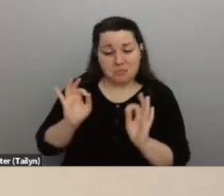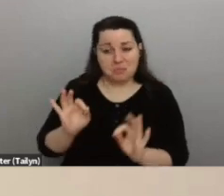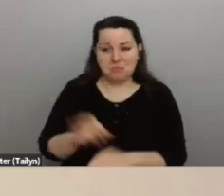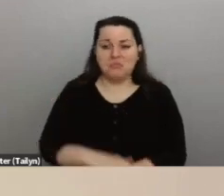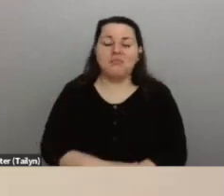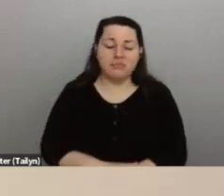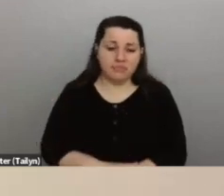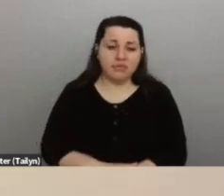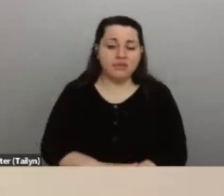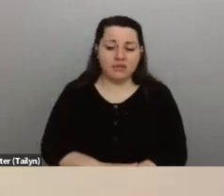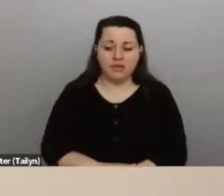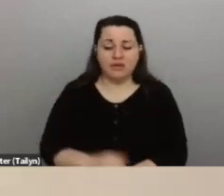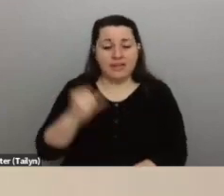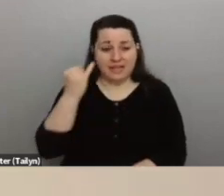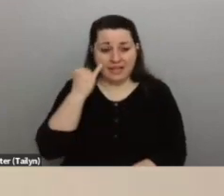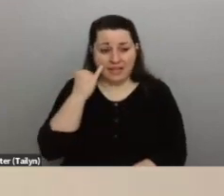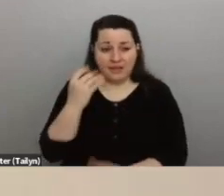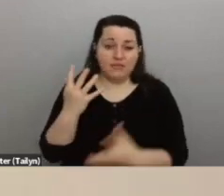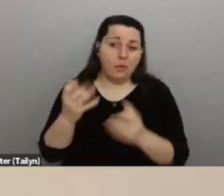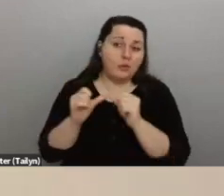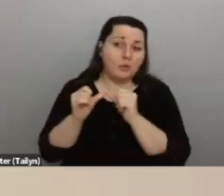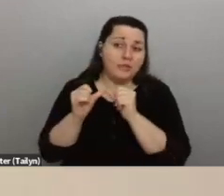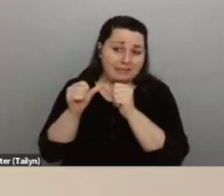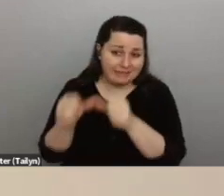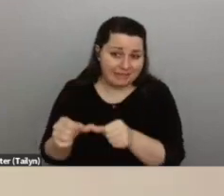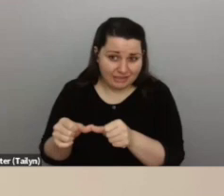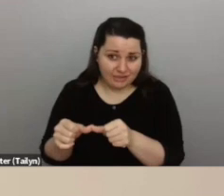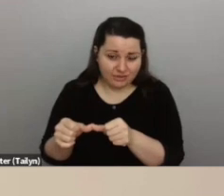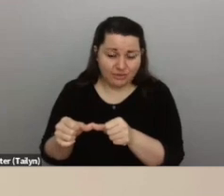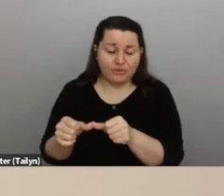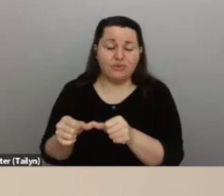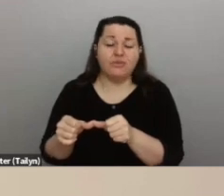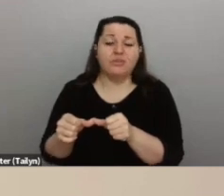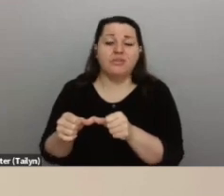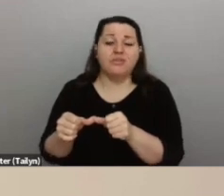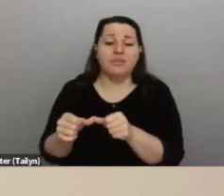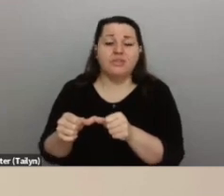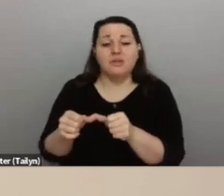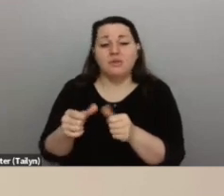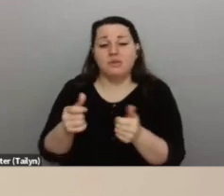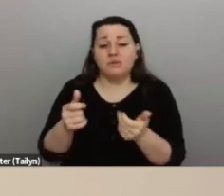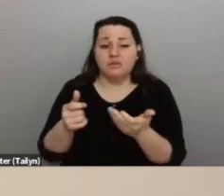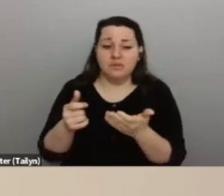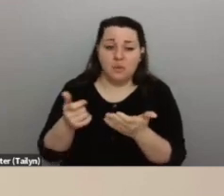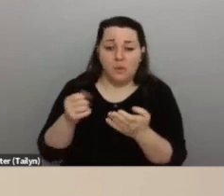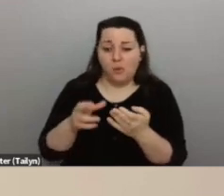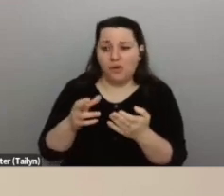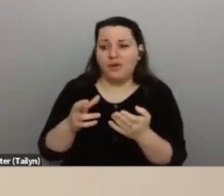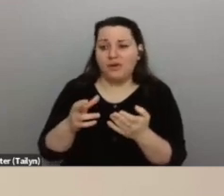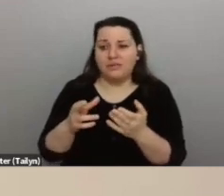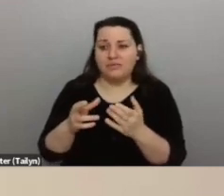So, if it's something you wanted to continue even beyond this session, or as we move on to the next part of